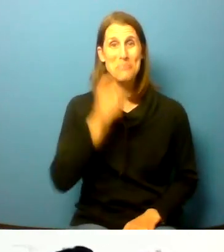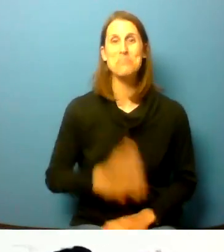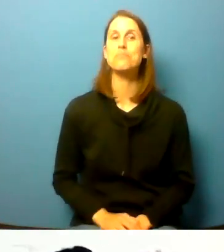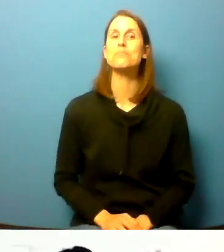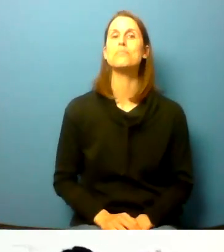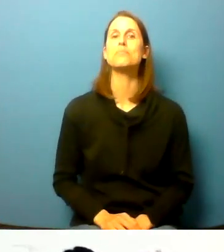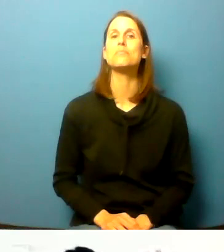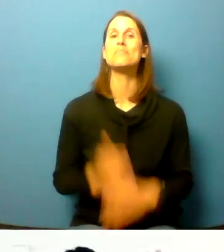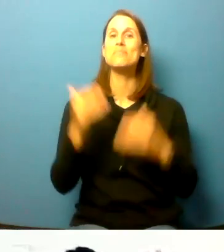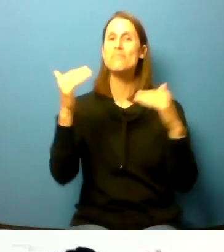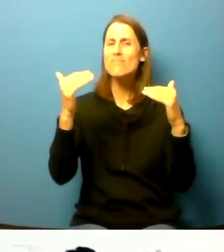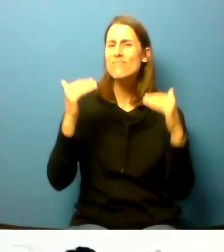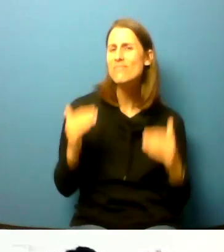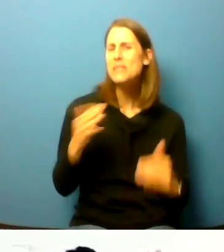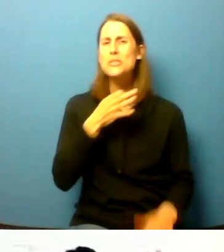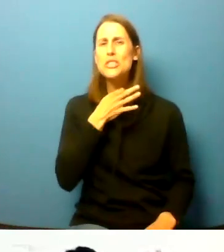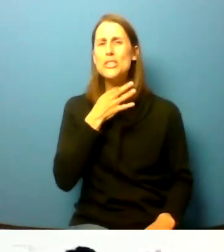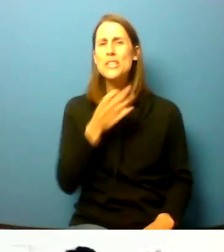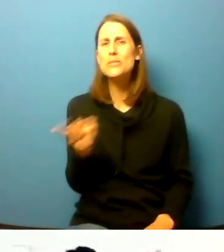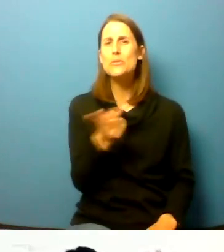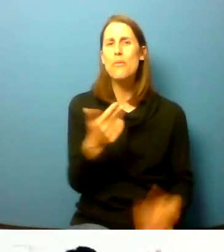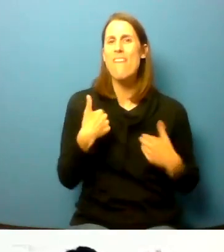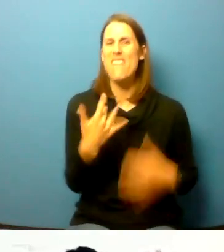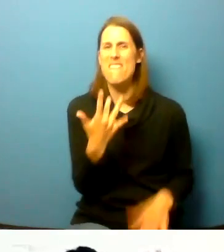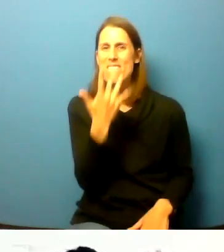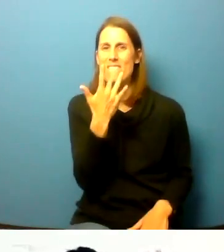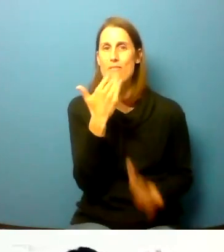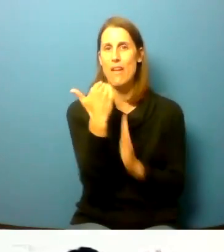have a favorite lesson that you've taught using these technologies?